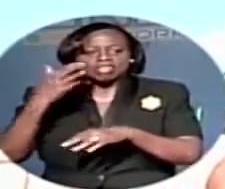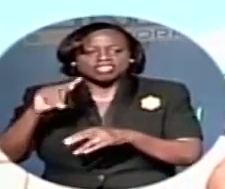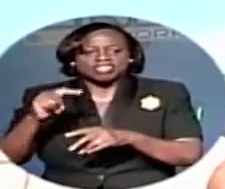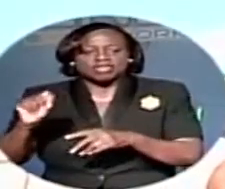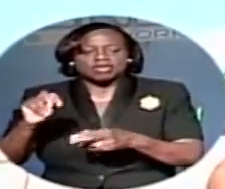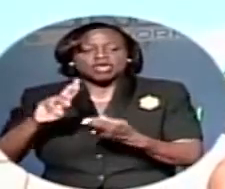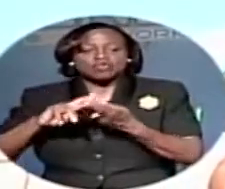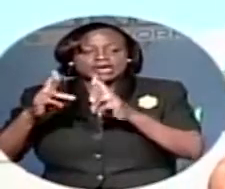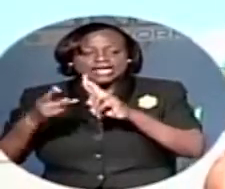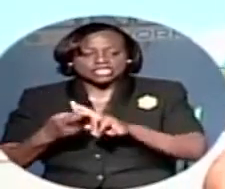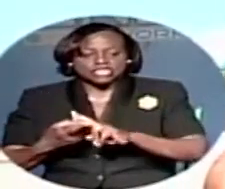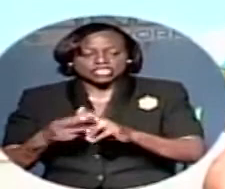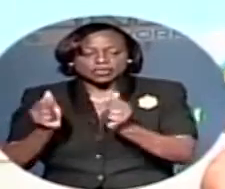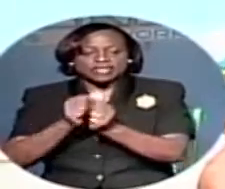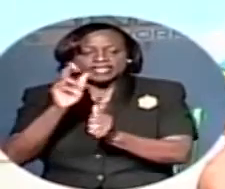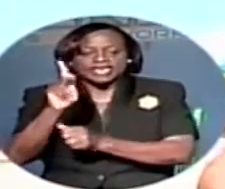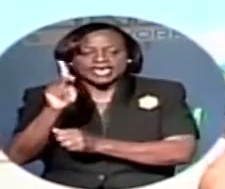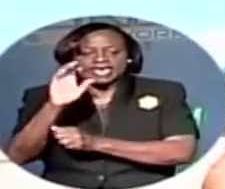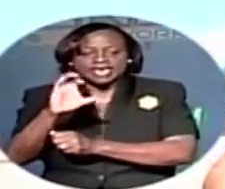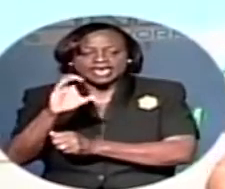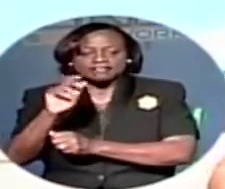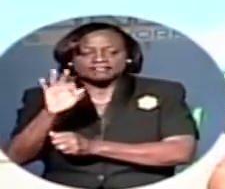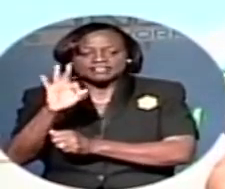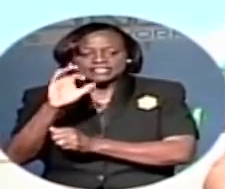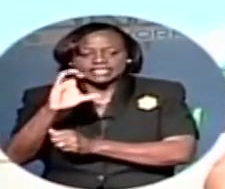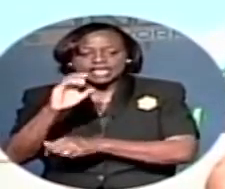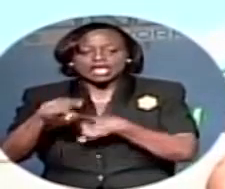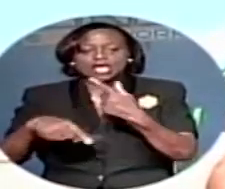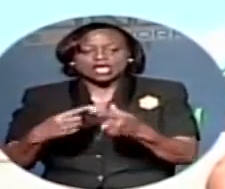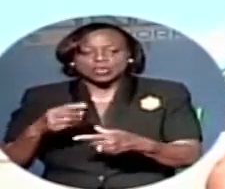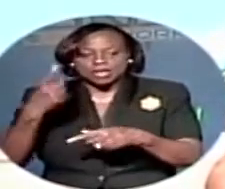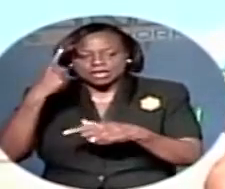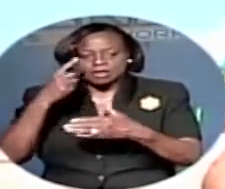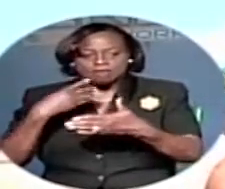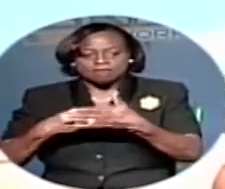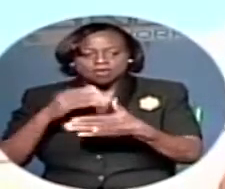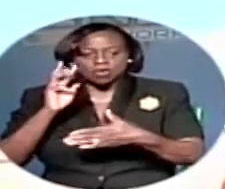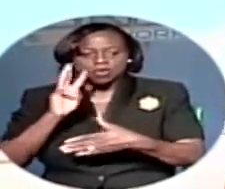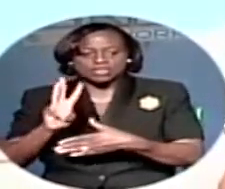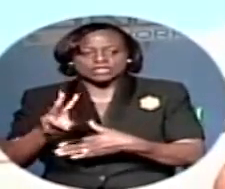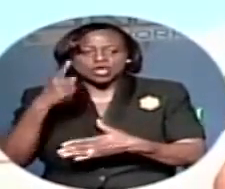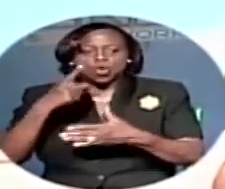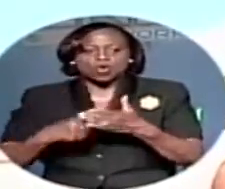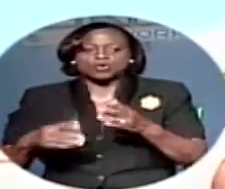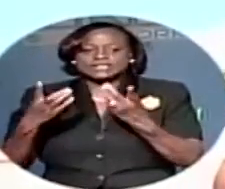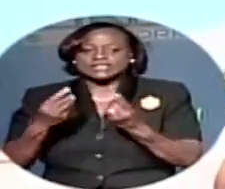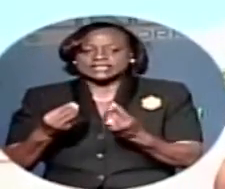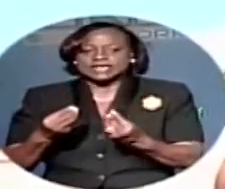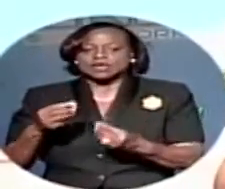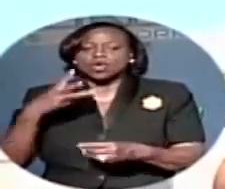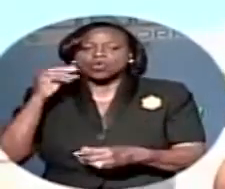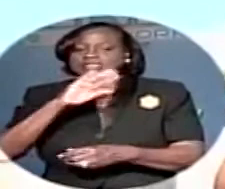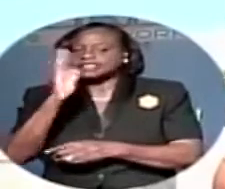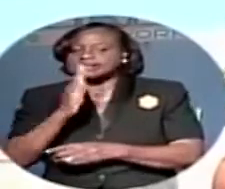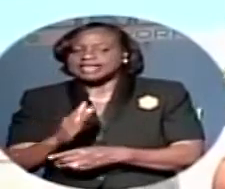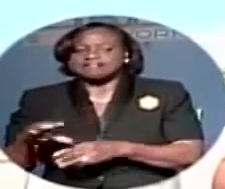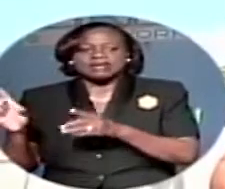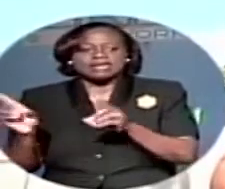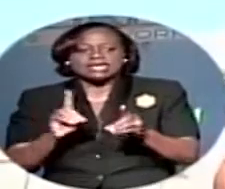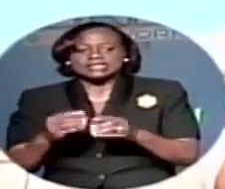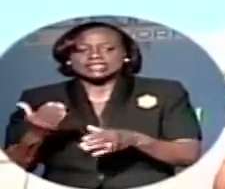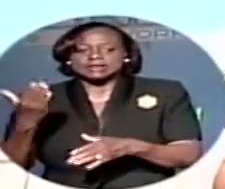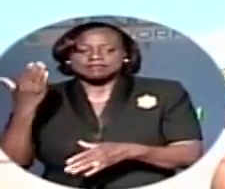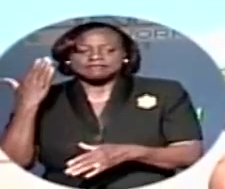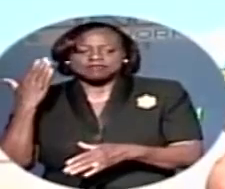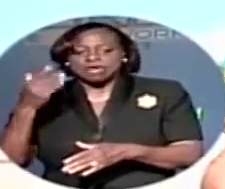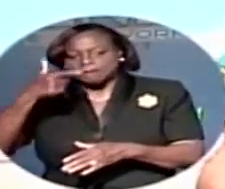relationship going forward, because what was done was never done before. But of course, because of the